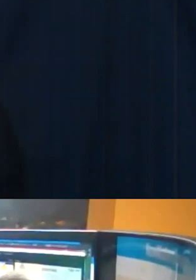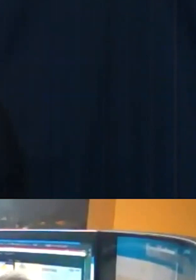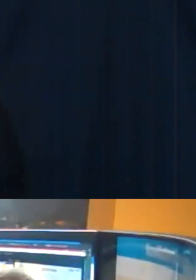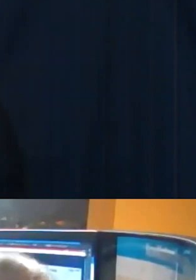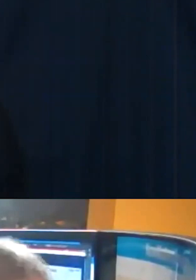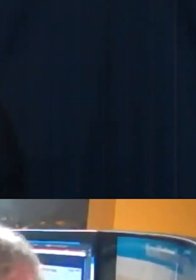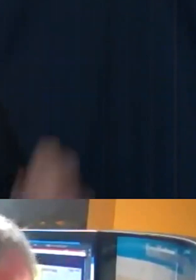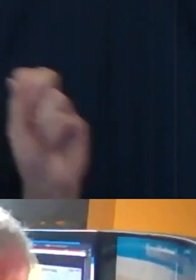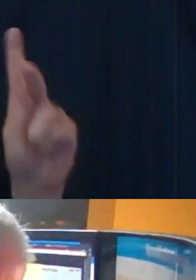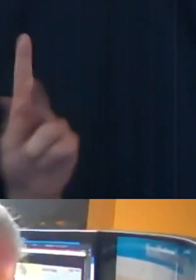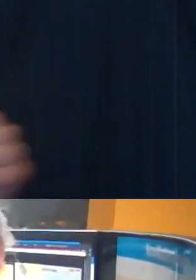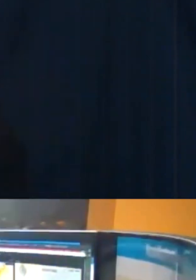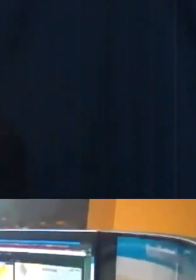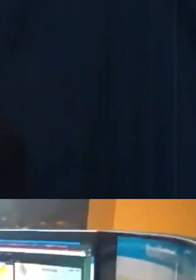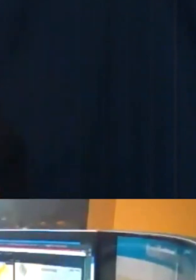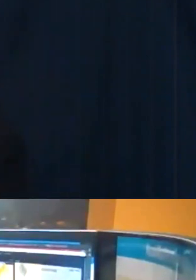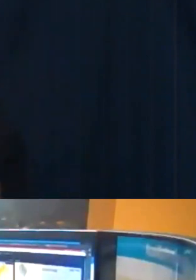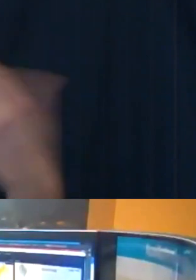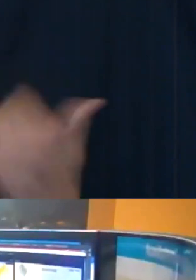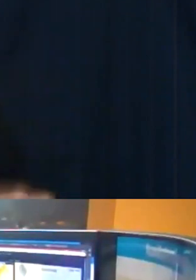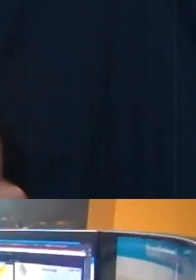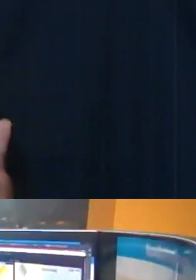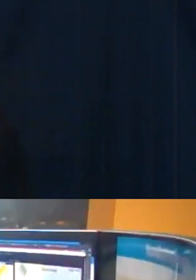All right, first time is a charm. So,